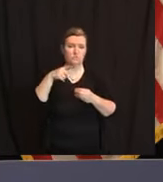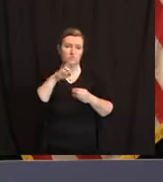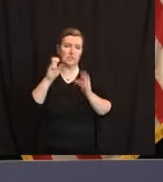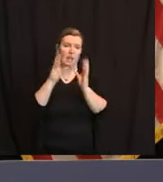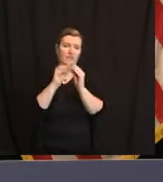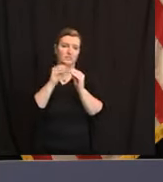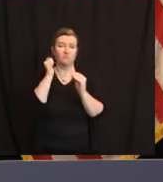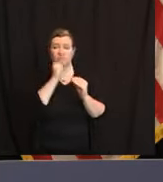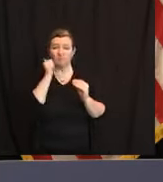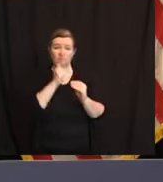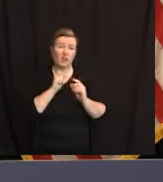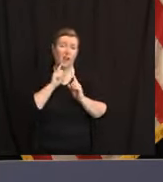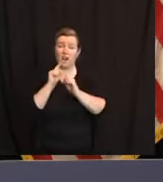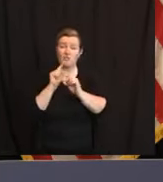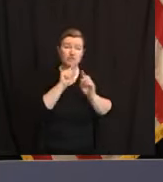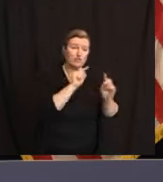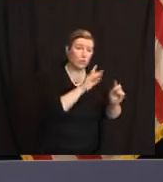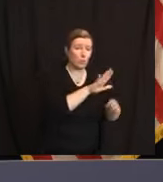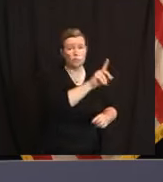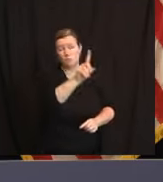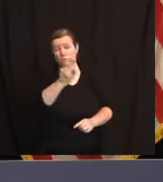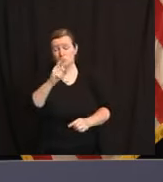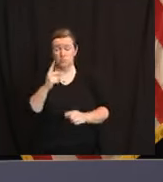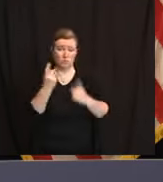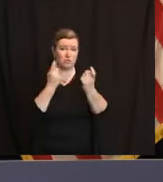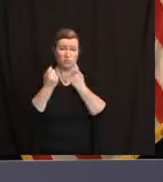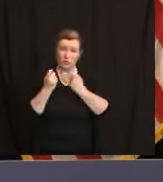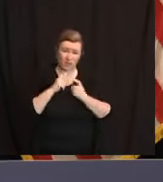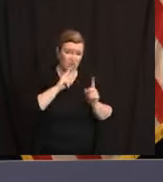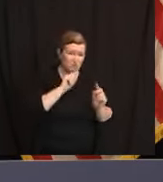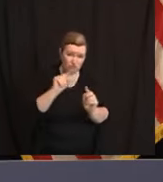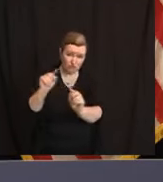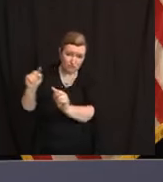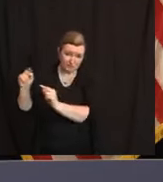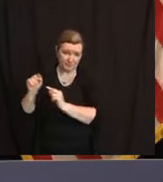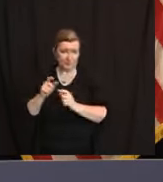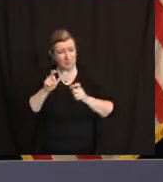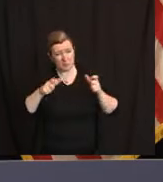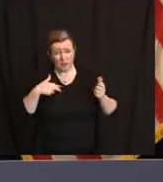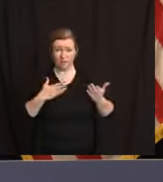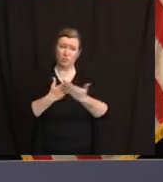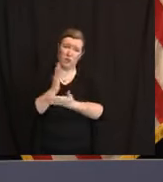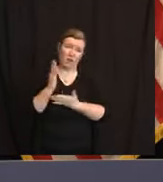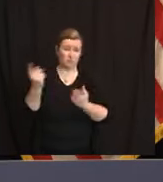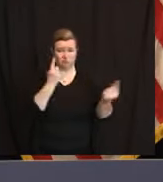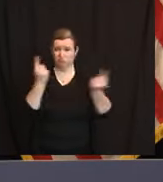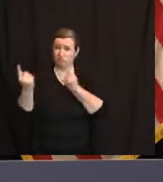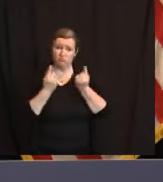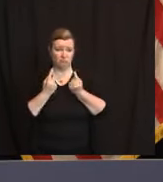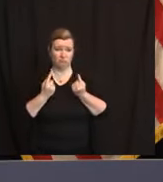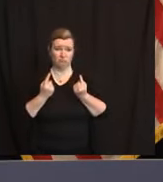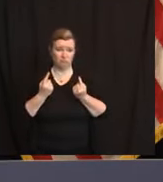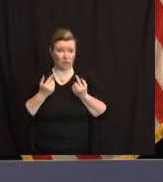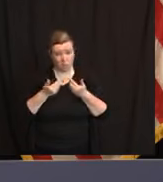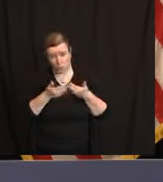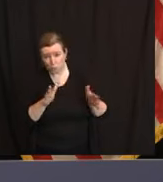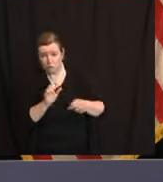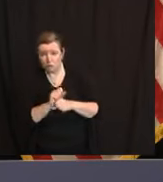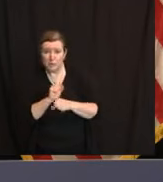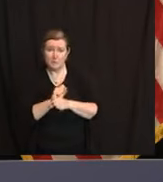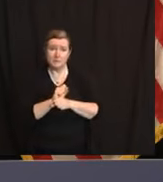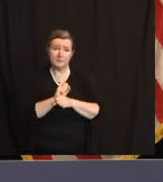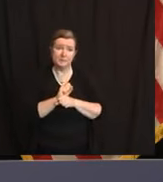every single damn day. People are rightfully coming out of the woodwork. If you've lost your job, and in particularly the